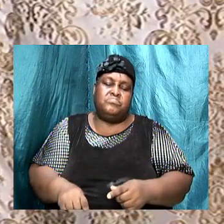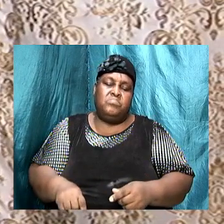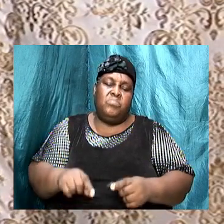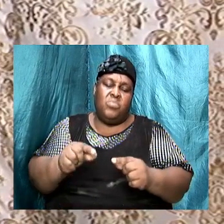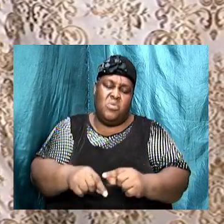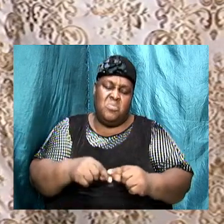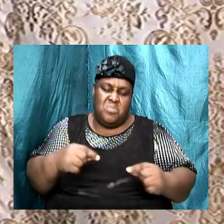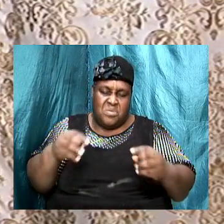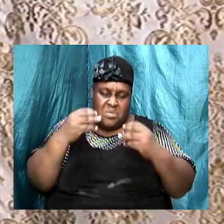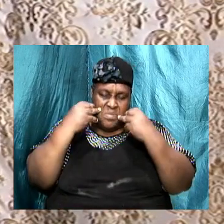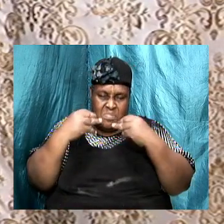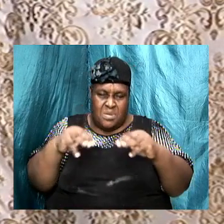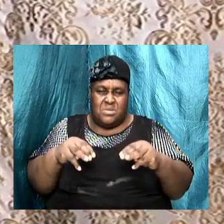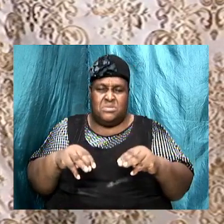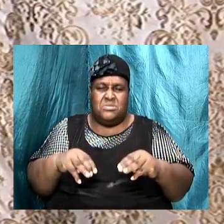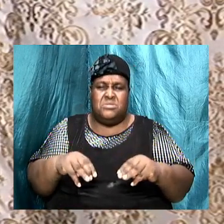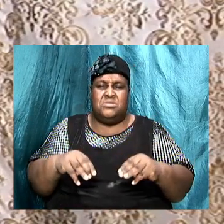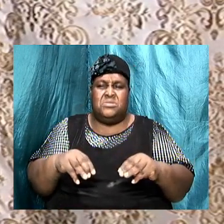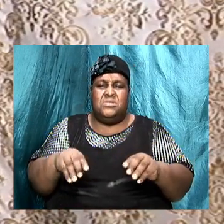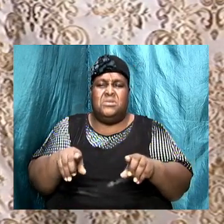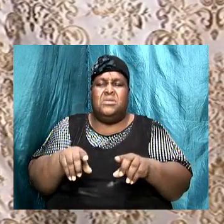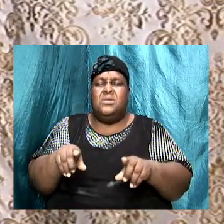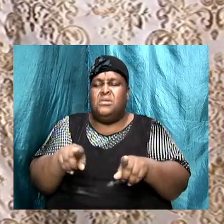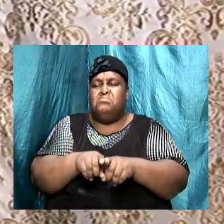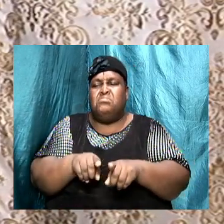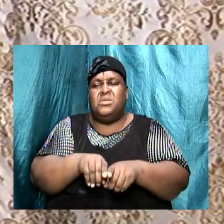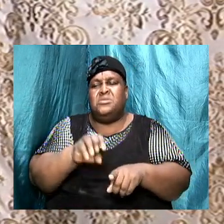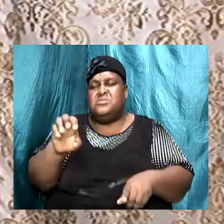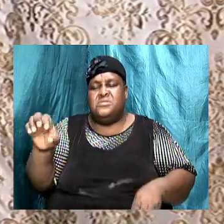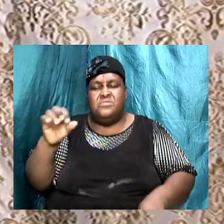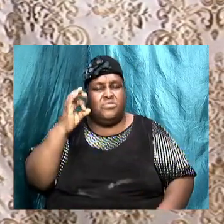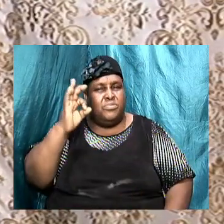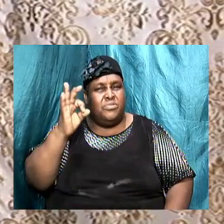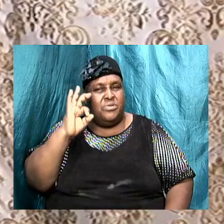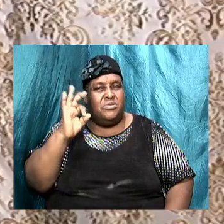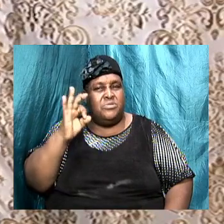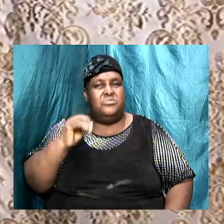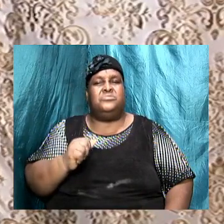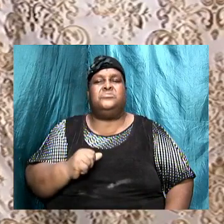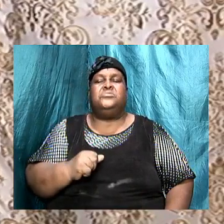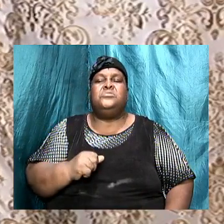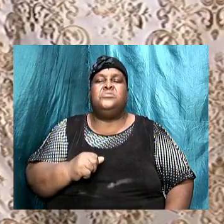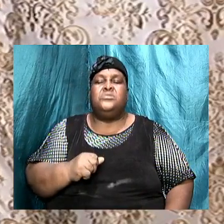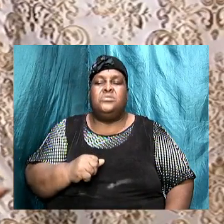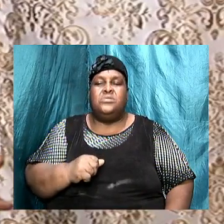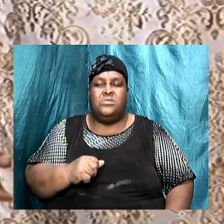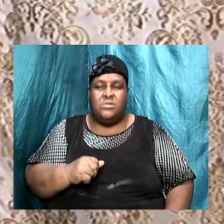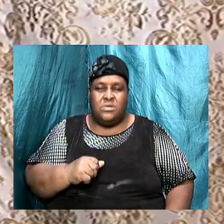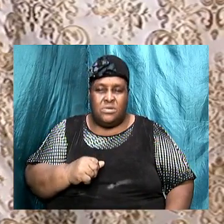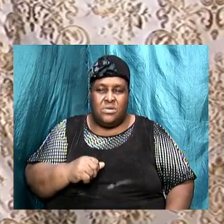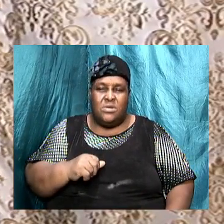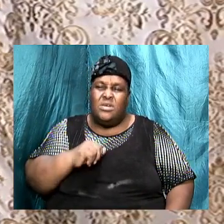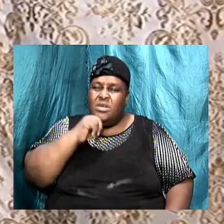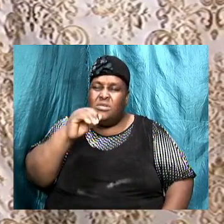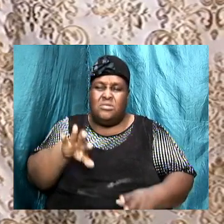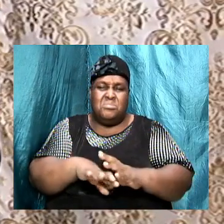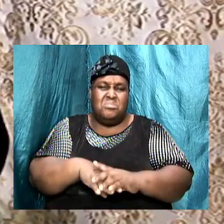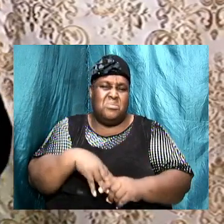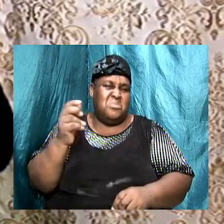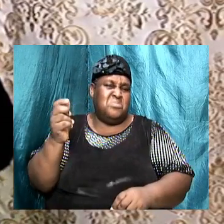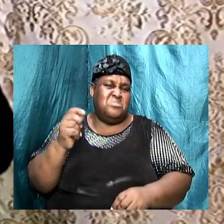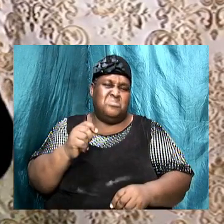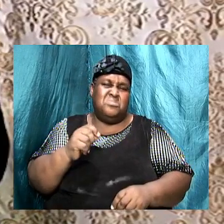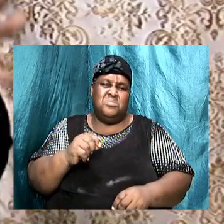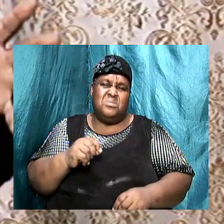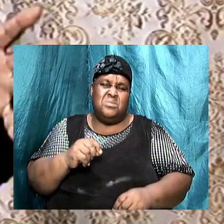this is the greatest message that has ever preached, and it is not out of style, it is not stale, it has